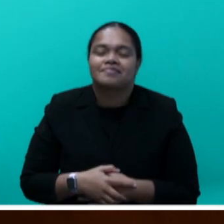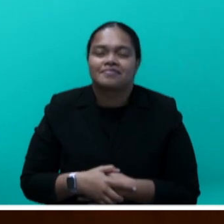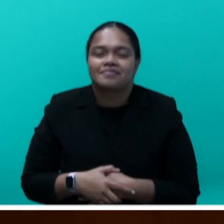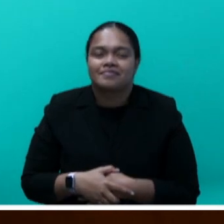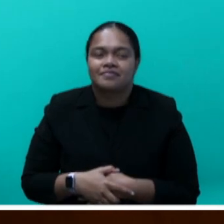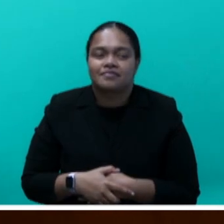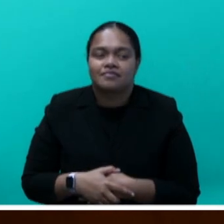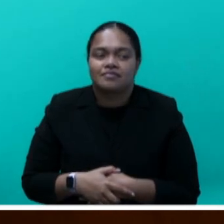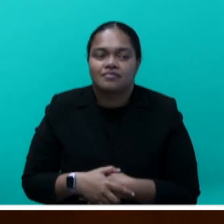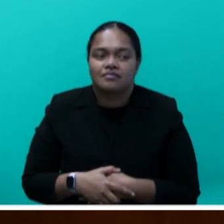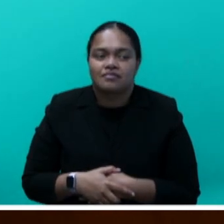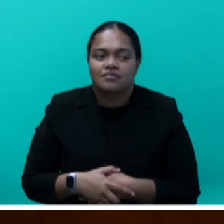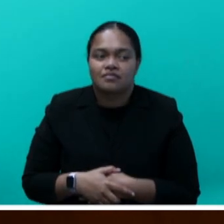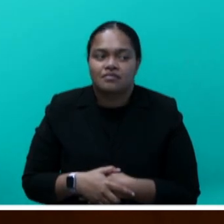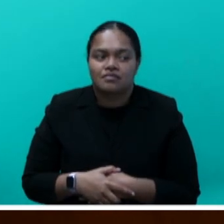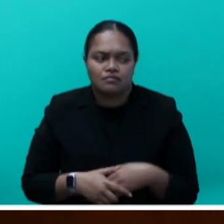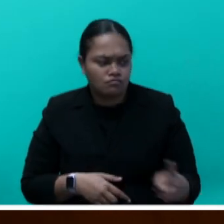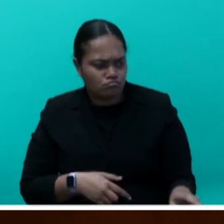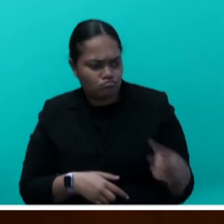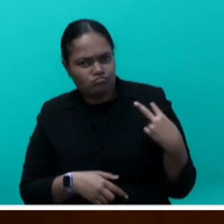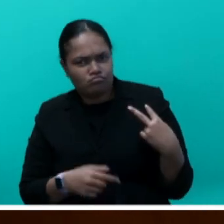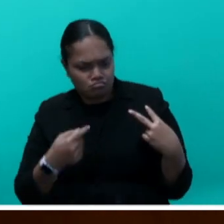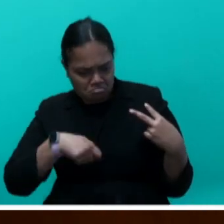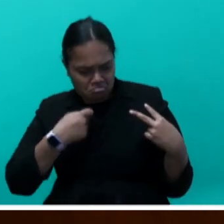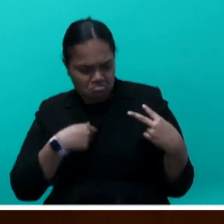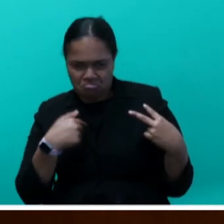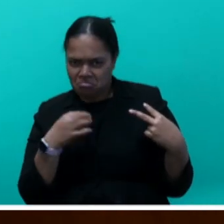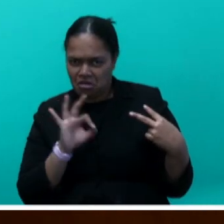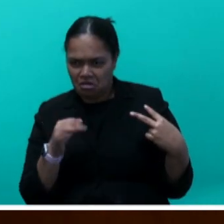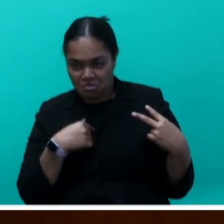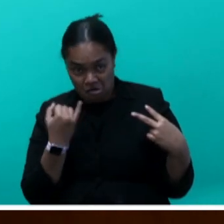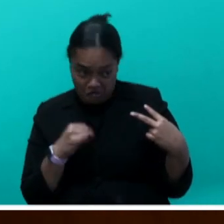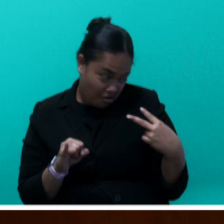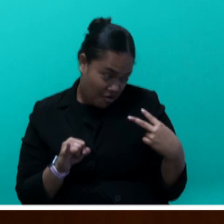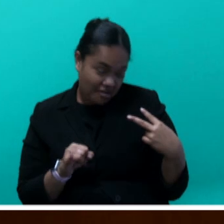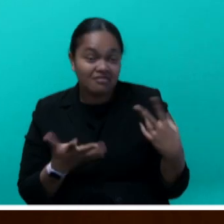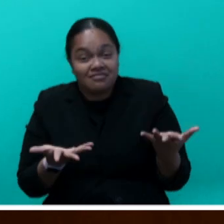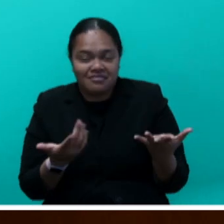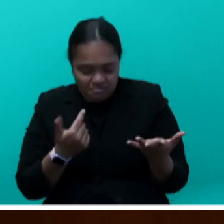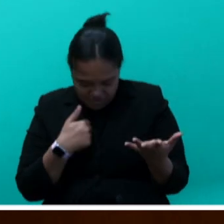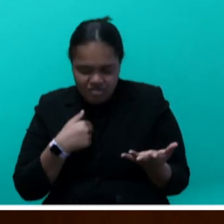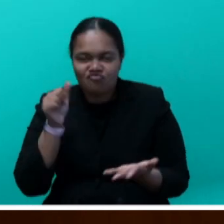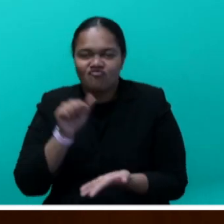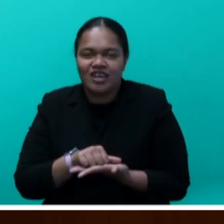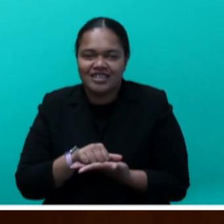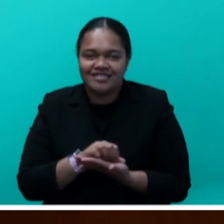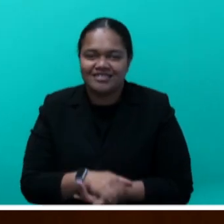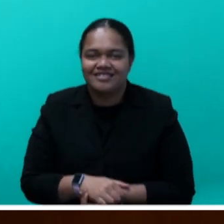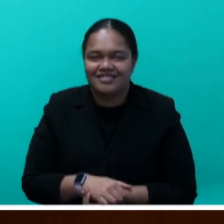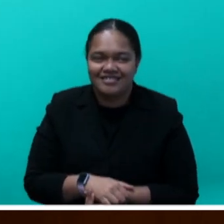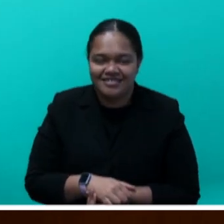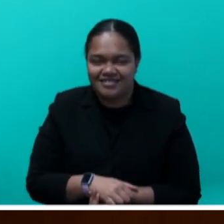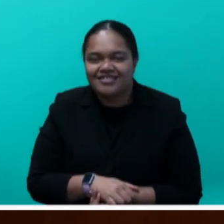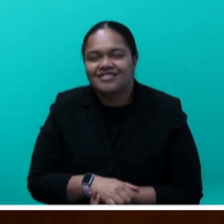He has not looked angrily at me to say that I'm wrong, so I believe it's correct. Our GDP per